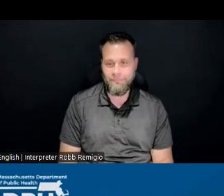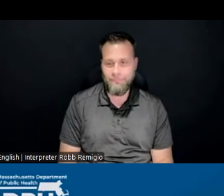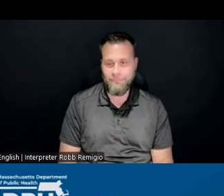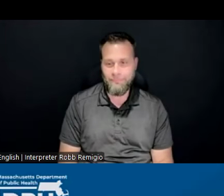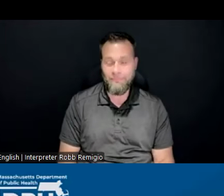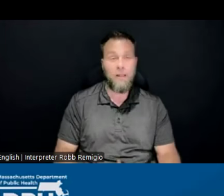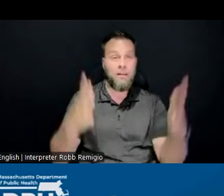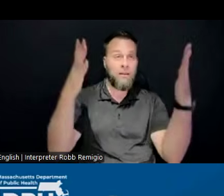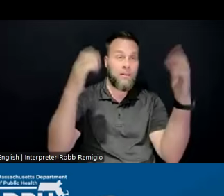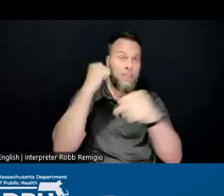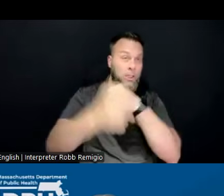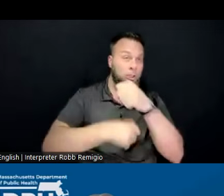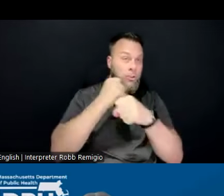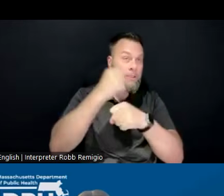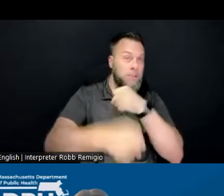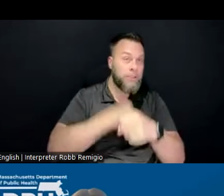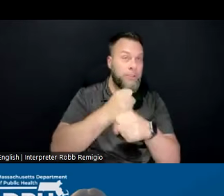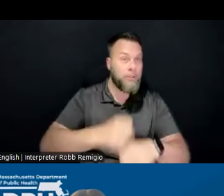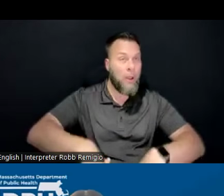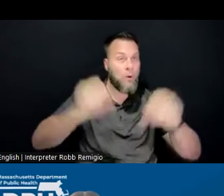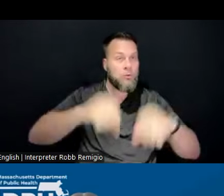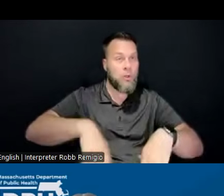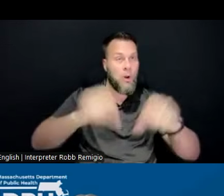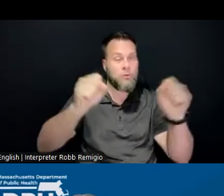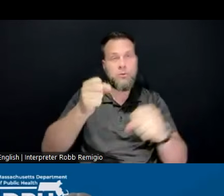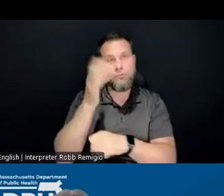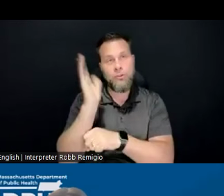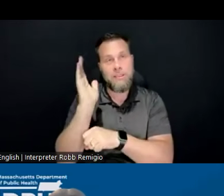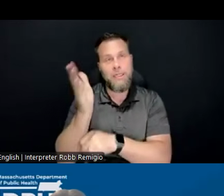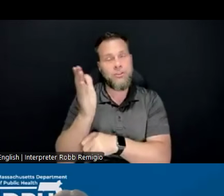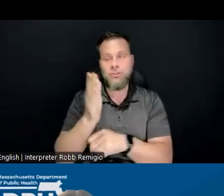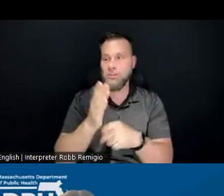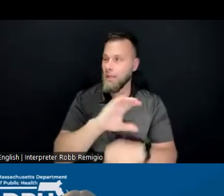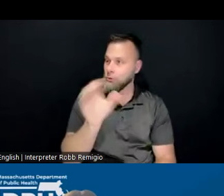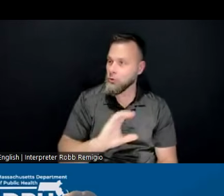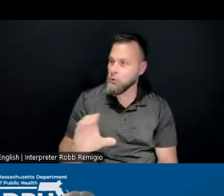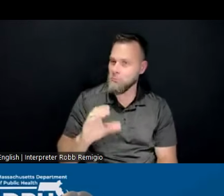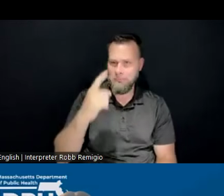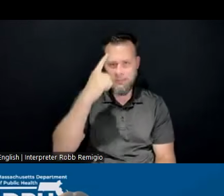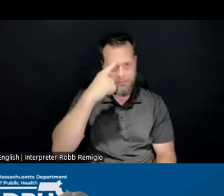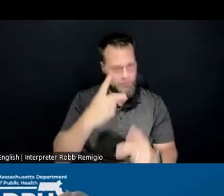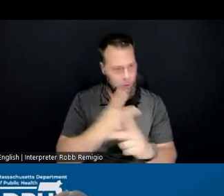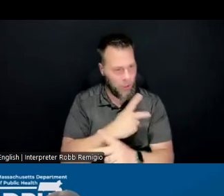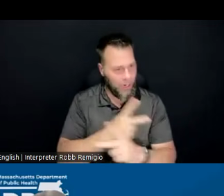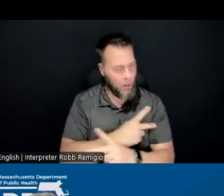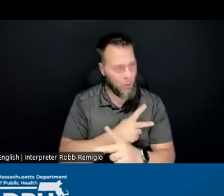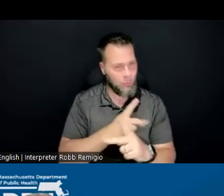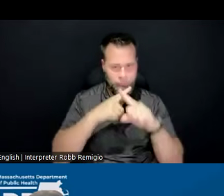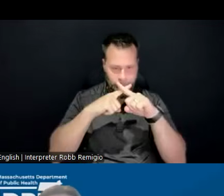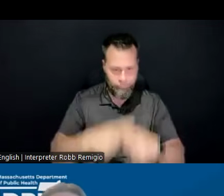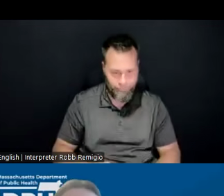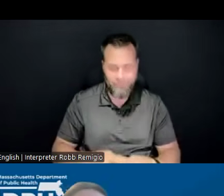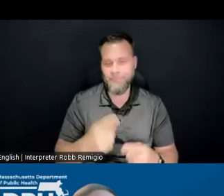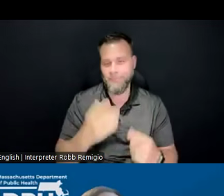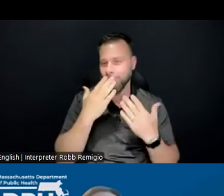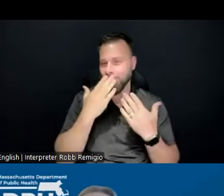All these years of doing virtual presentations, and you'd think I'd figure out when to unmute myself by now. Thank you so much